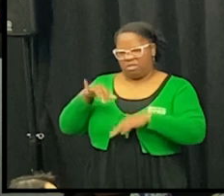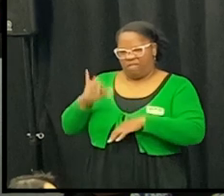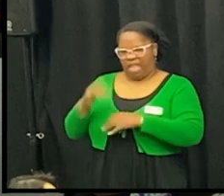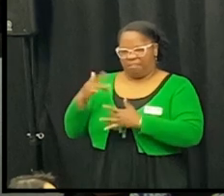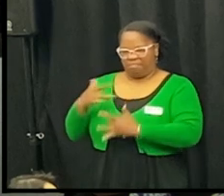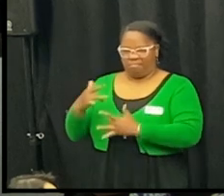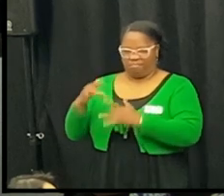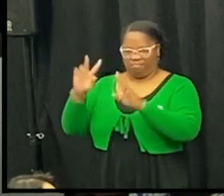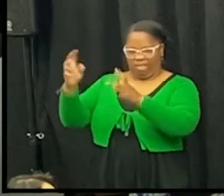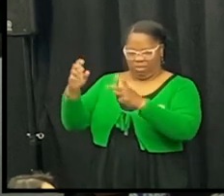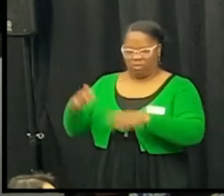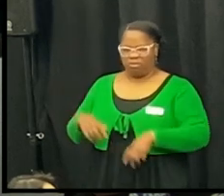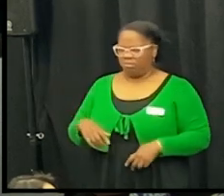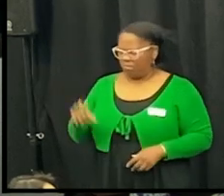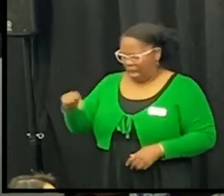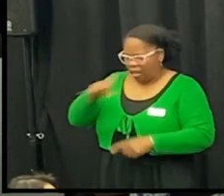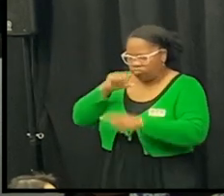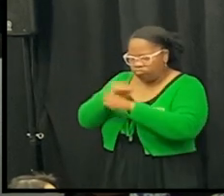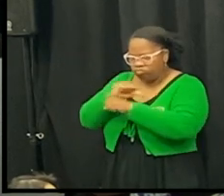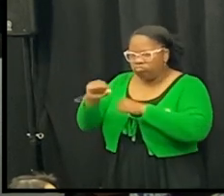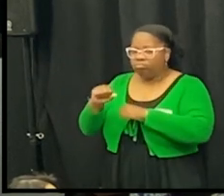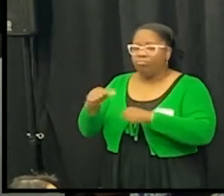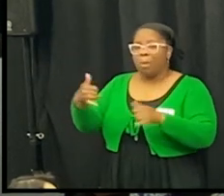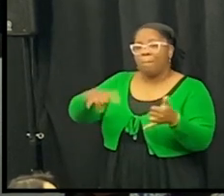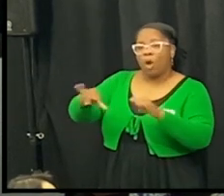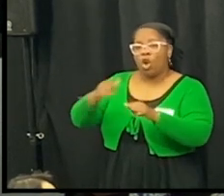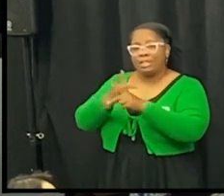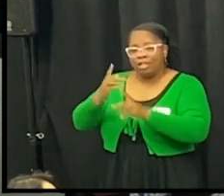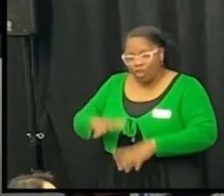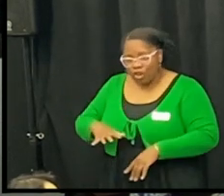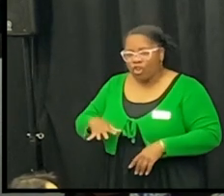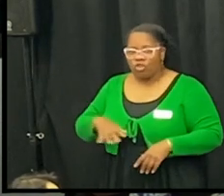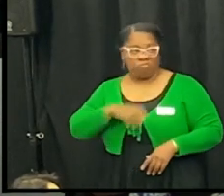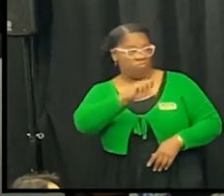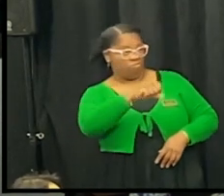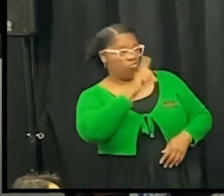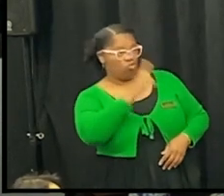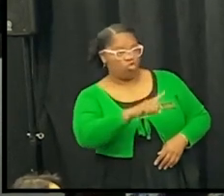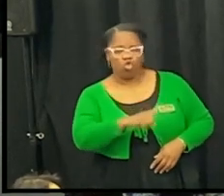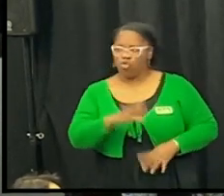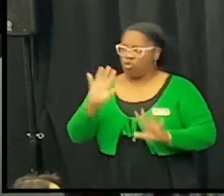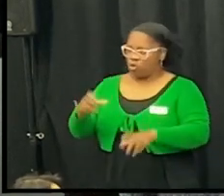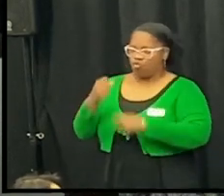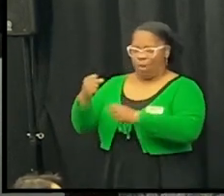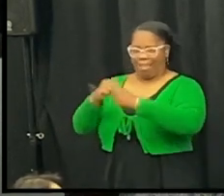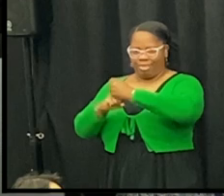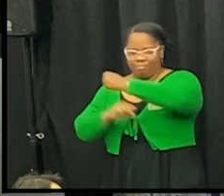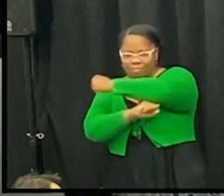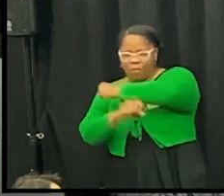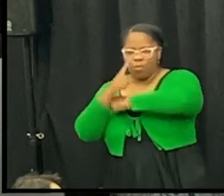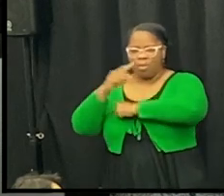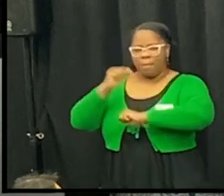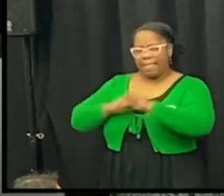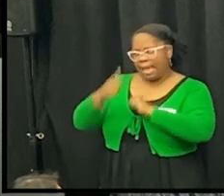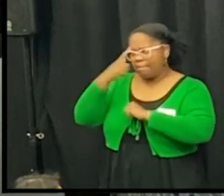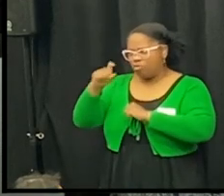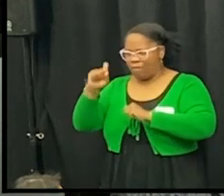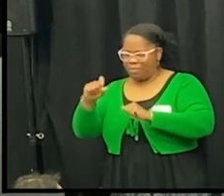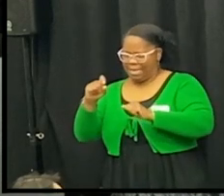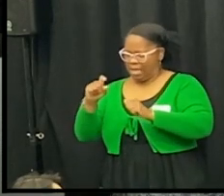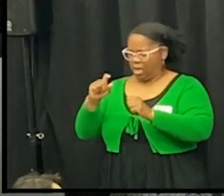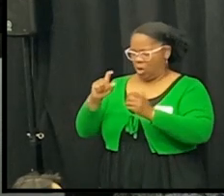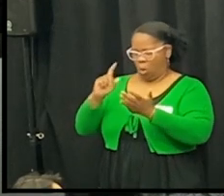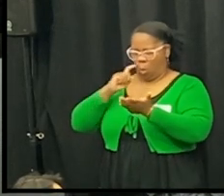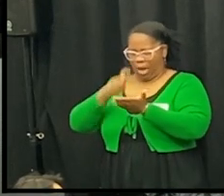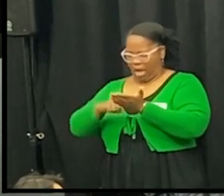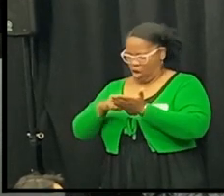do, from being like the bartender, sure. The shrink of the play, because you're aware of people's different temperaments, what's